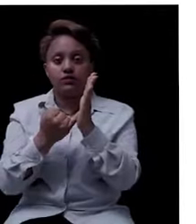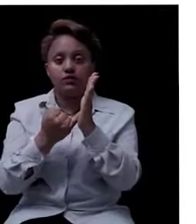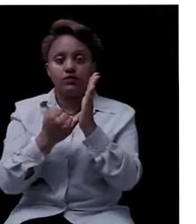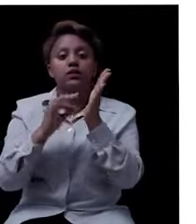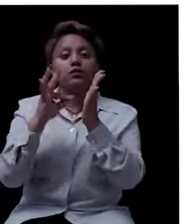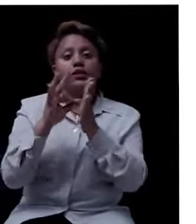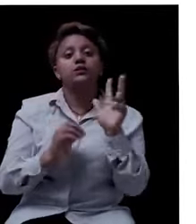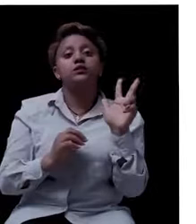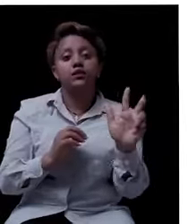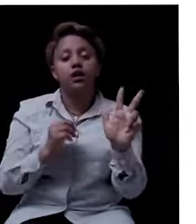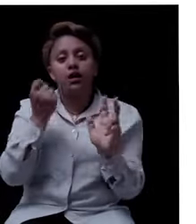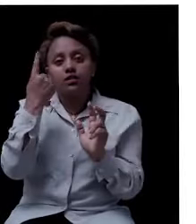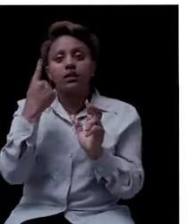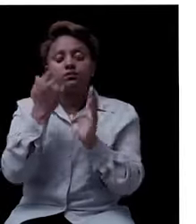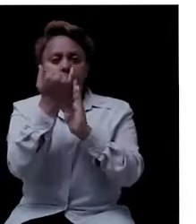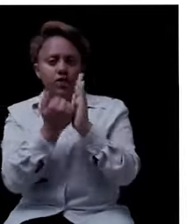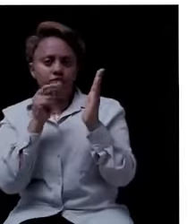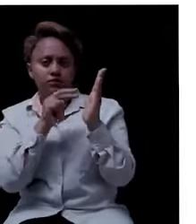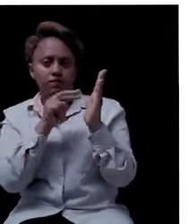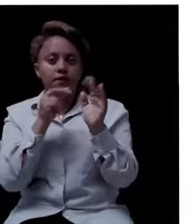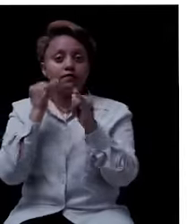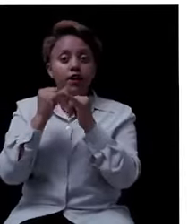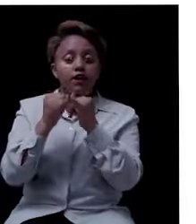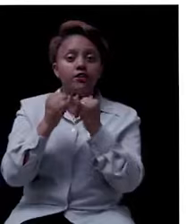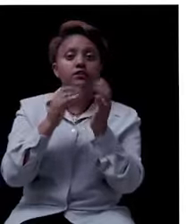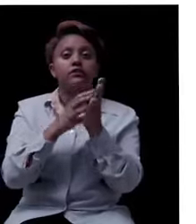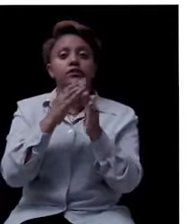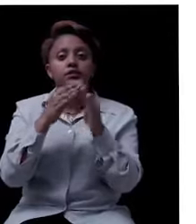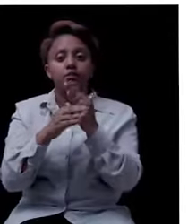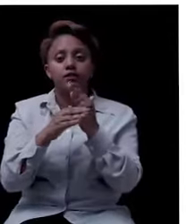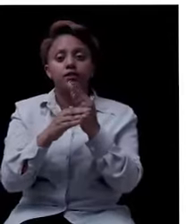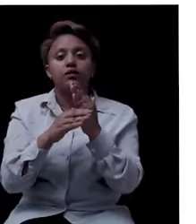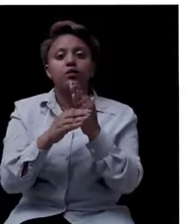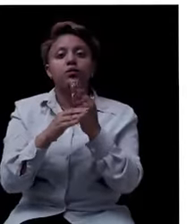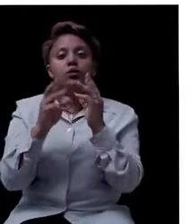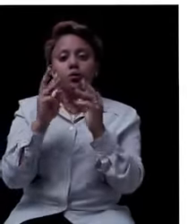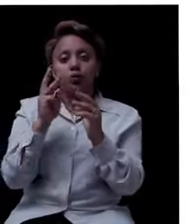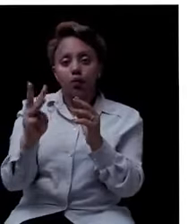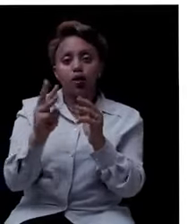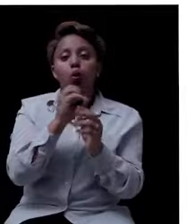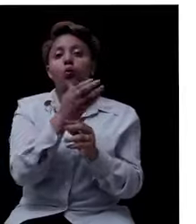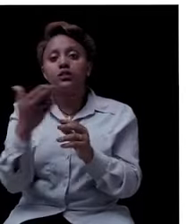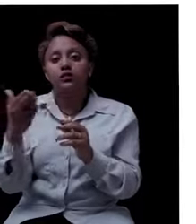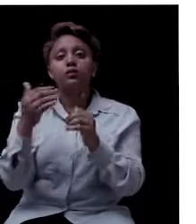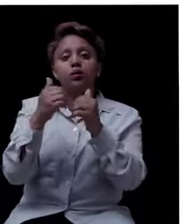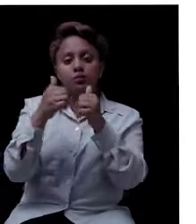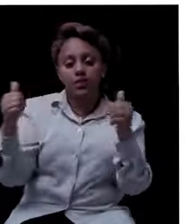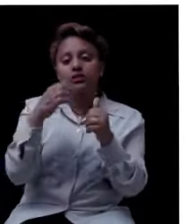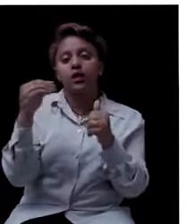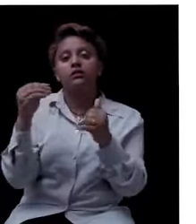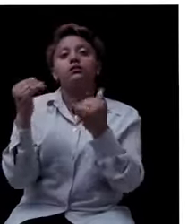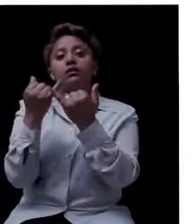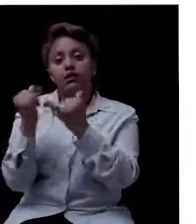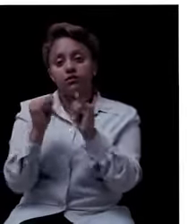Number 3, understanding the image. The final step is the interpretative step, where an object is identified or